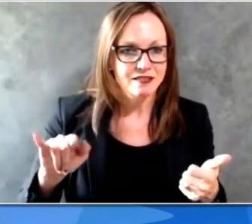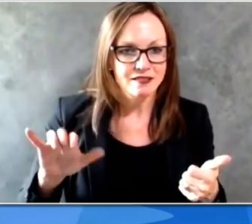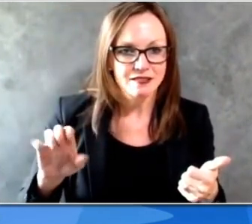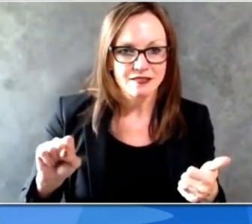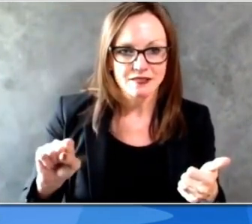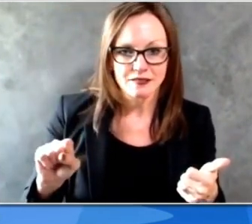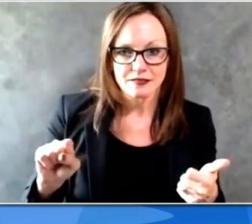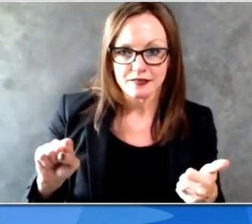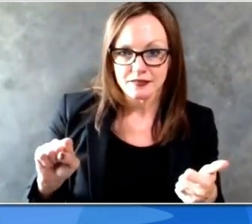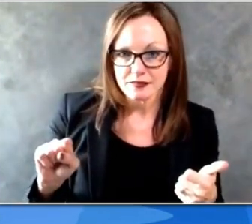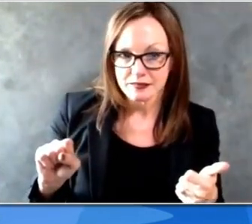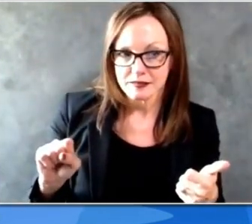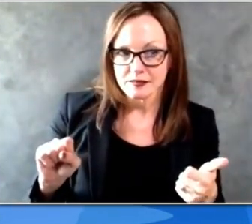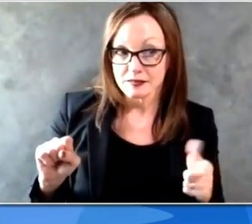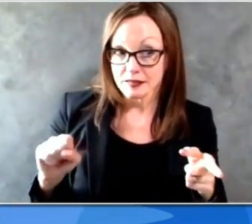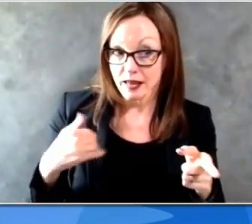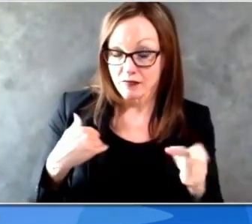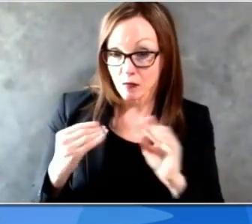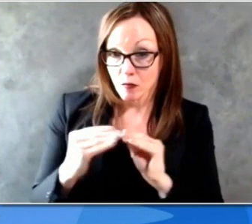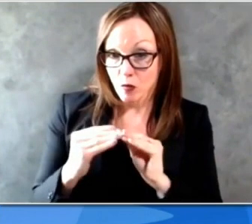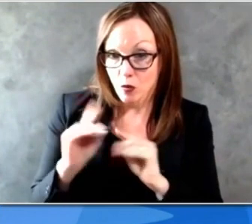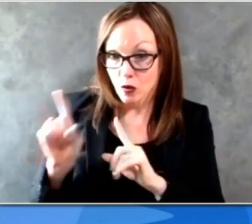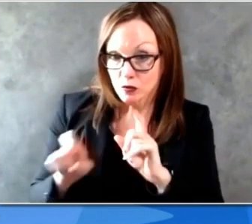And again, Stephanie Hoff.